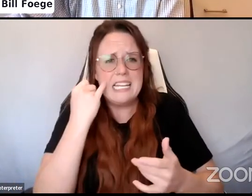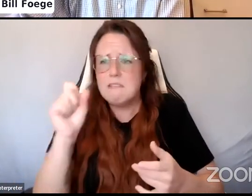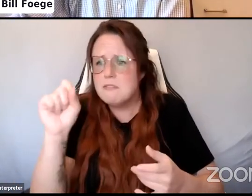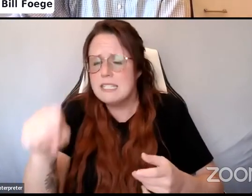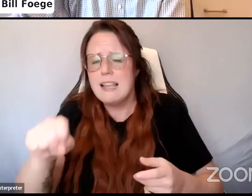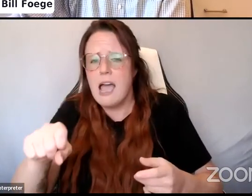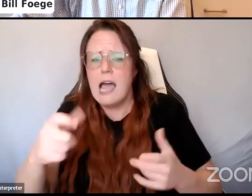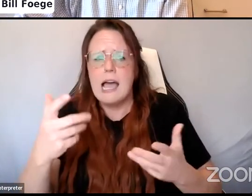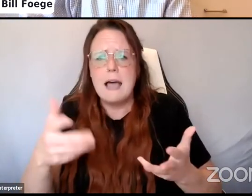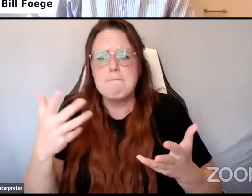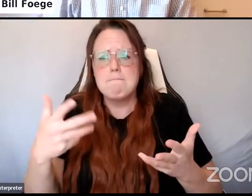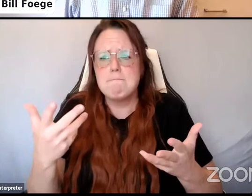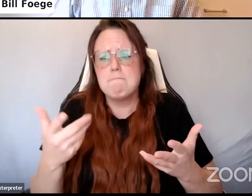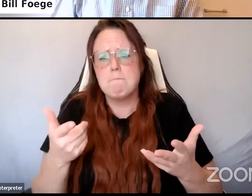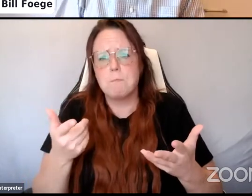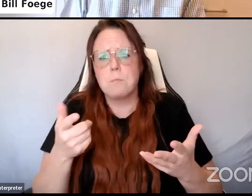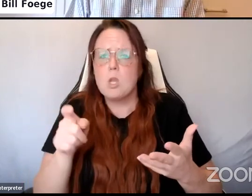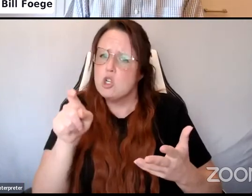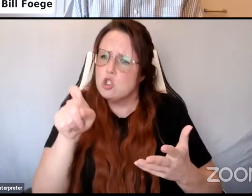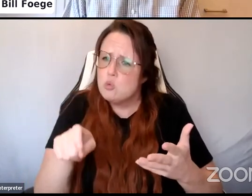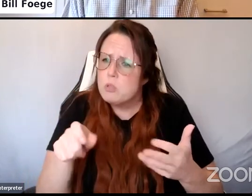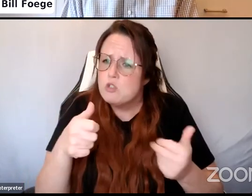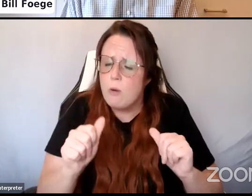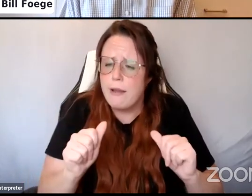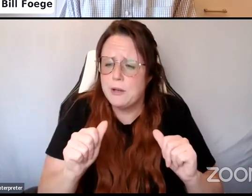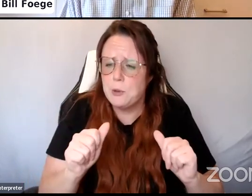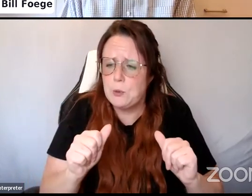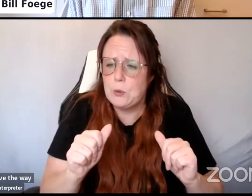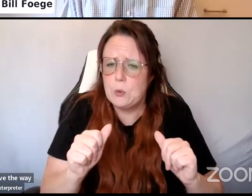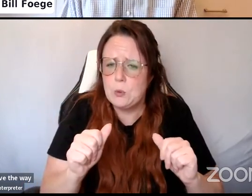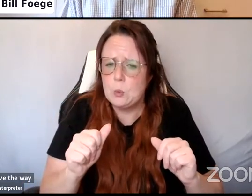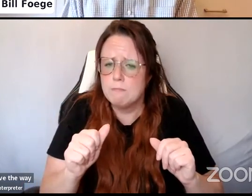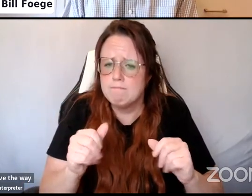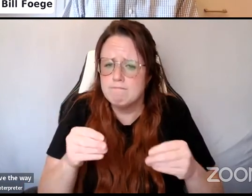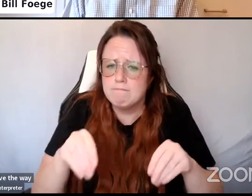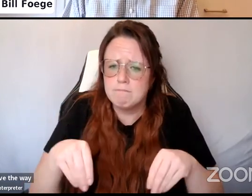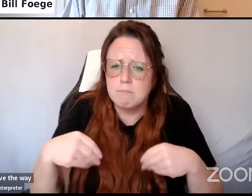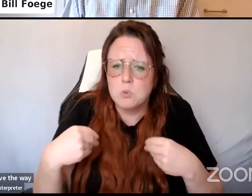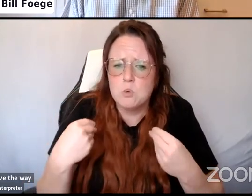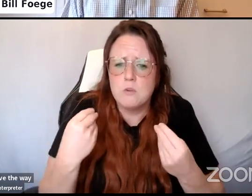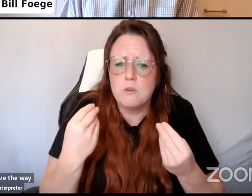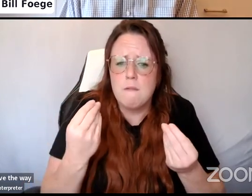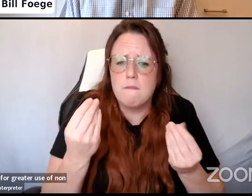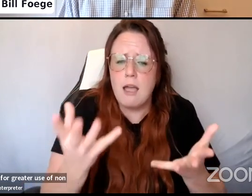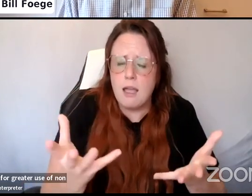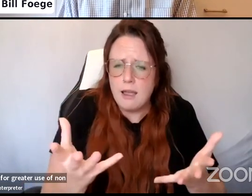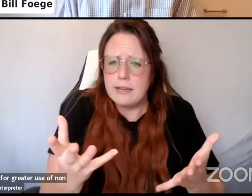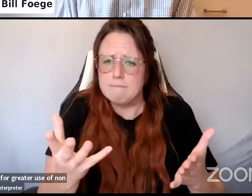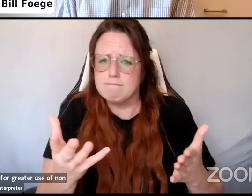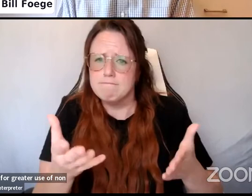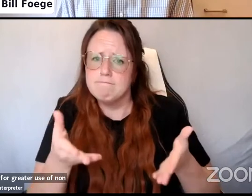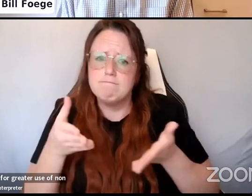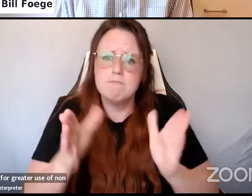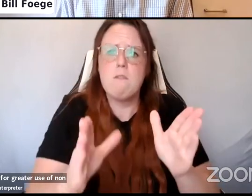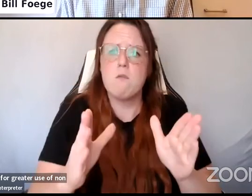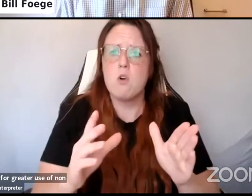overly Reliant should we uh pave the way for greater use of non-biomedical tools